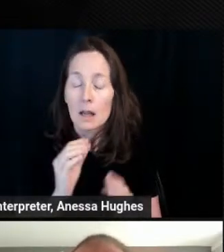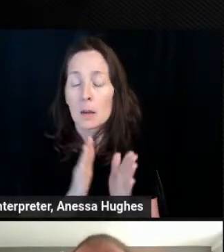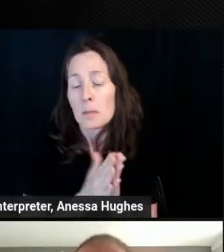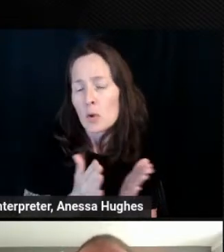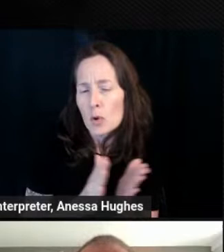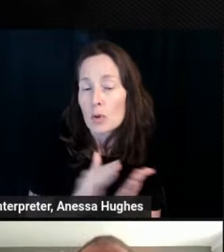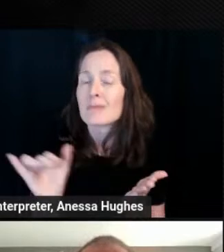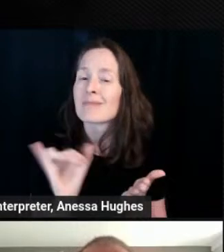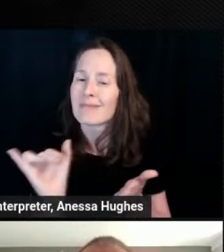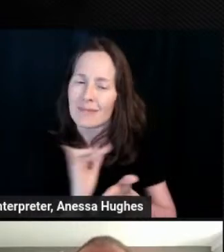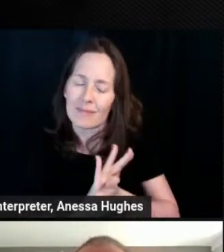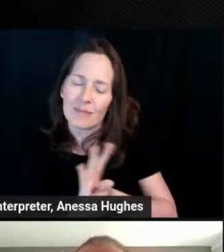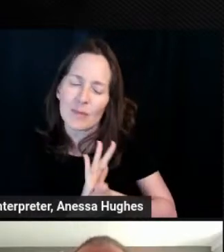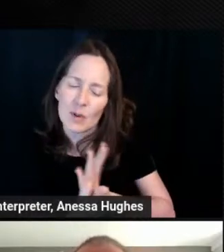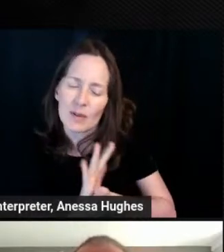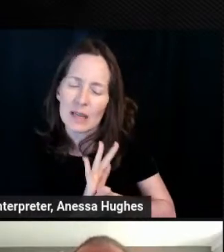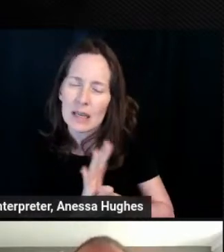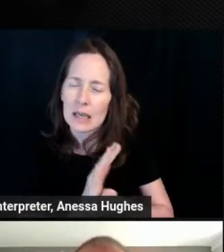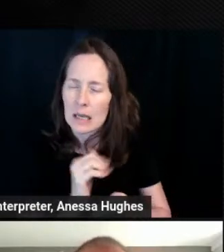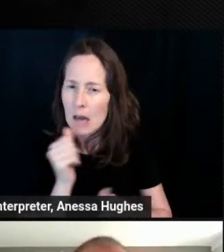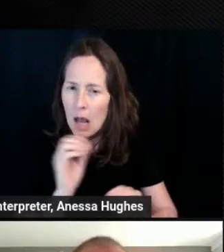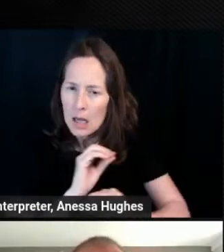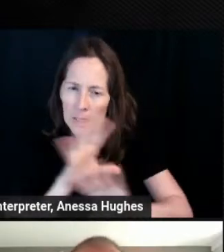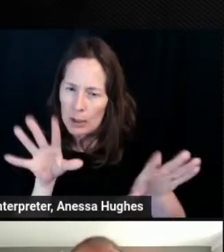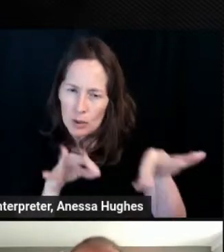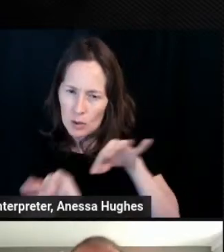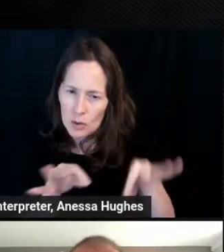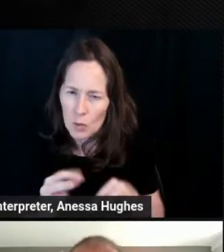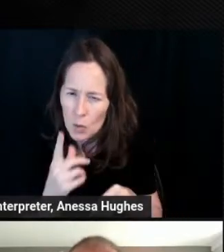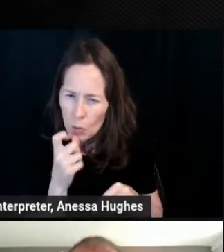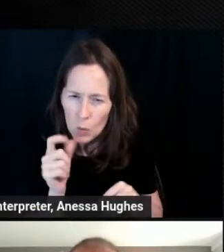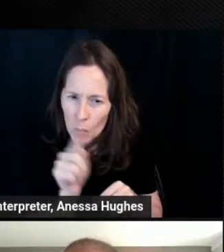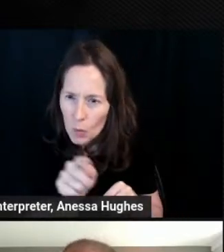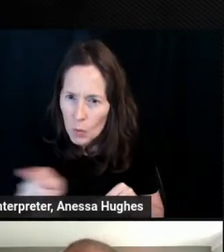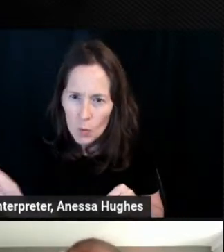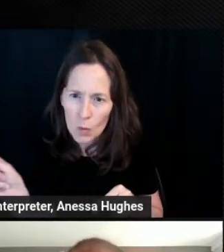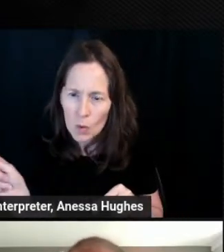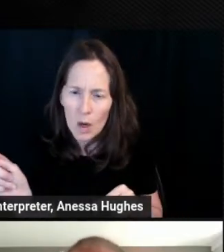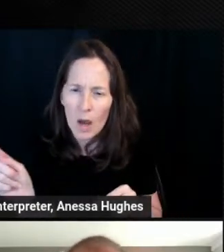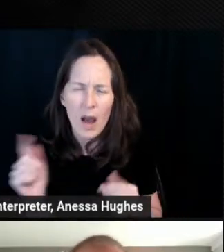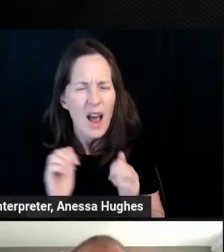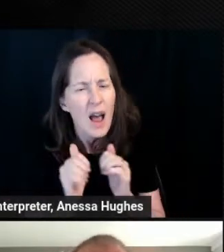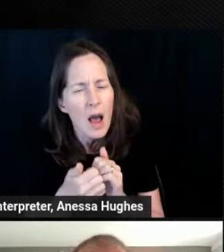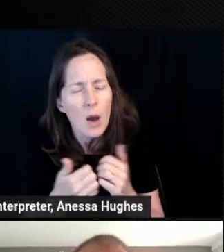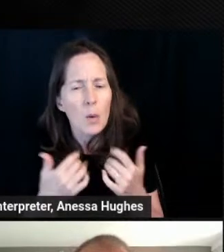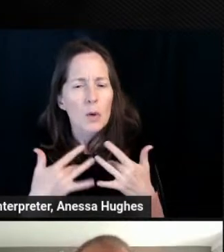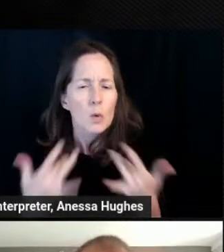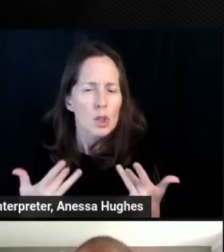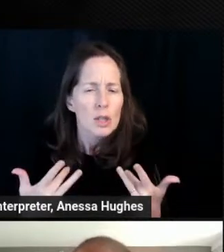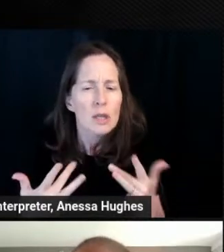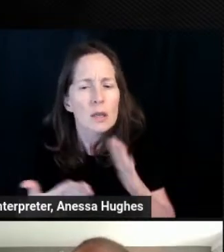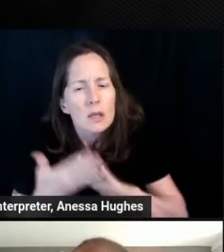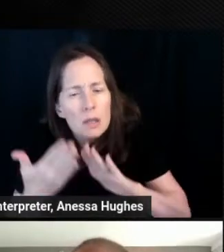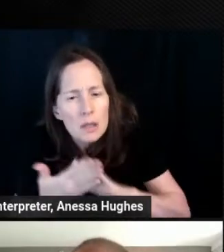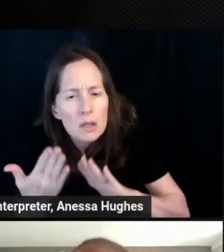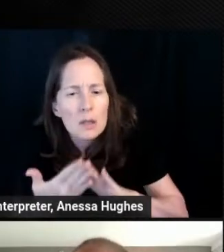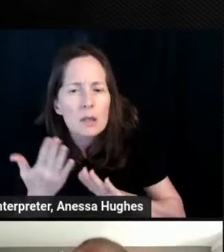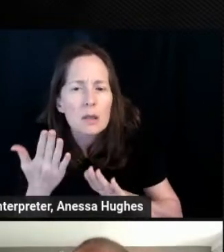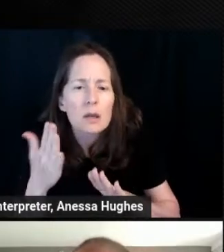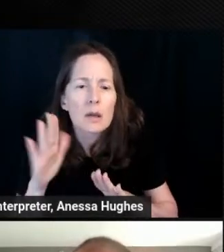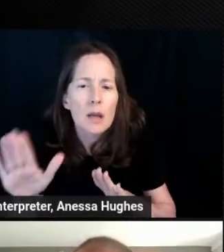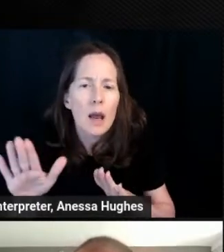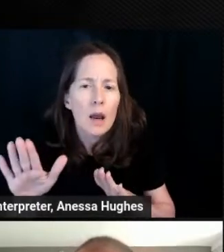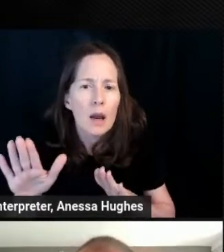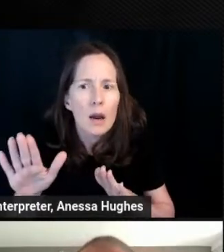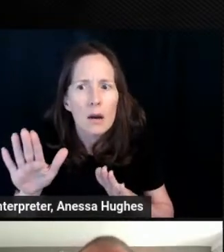the agents of the reverse Underground Railroad usually targeted and how those agents usually made their money.